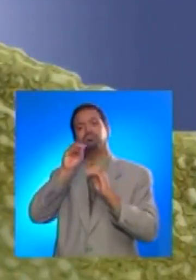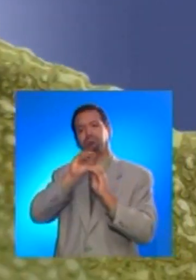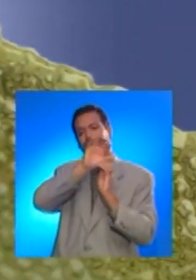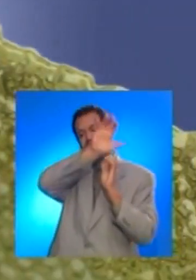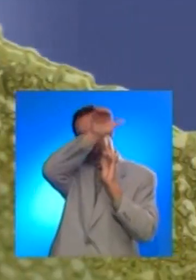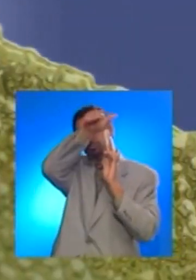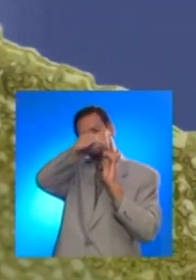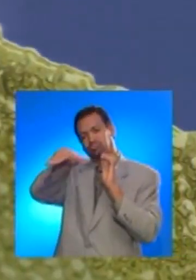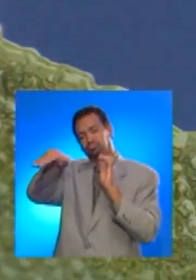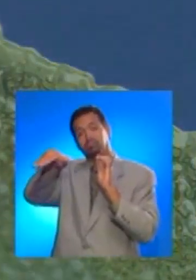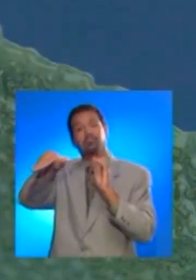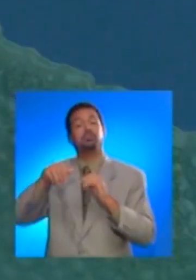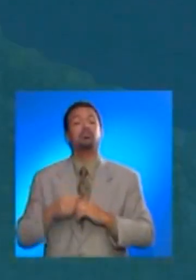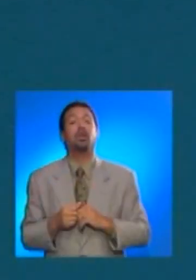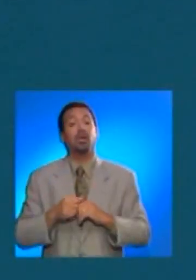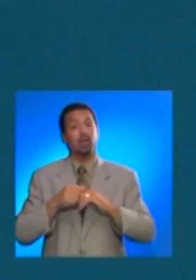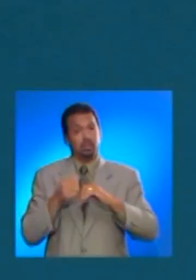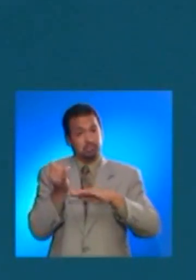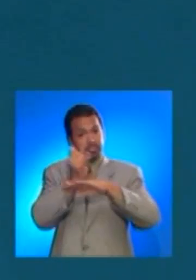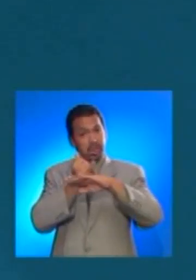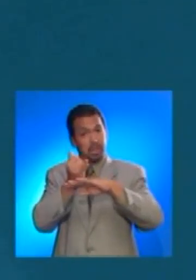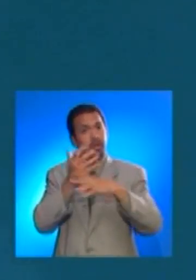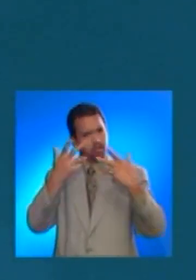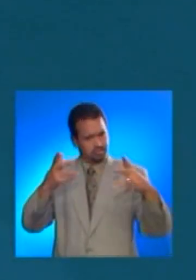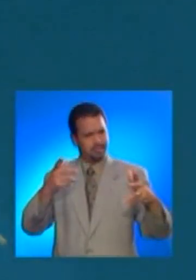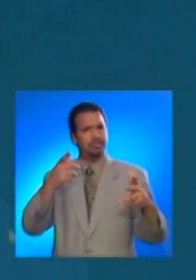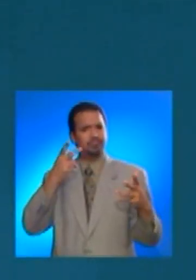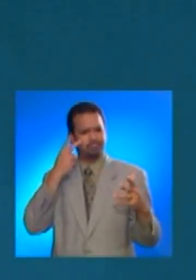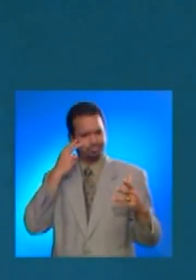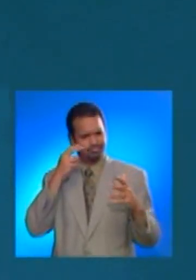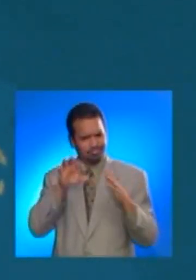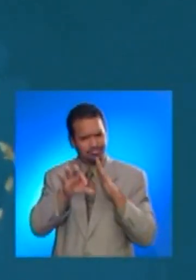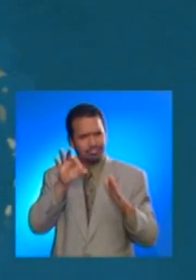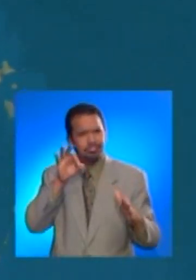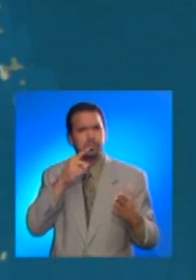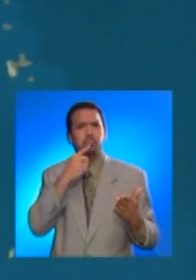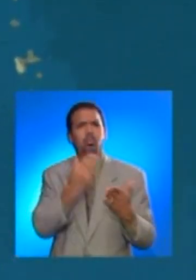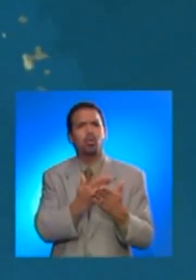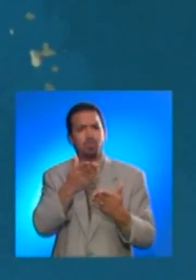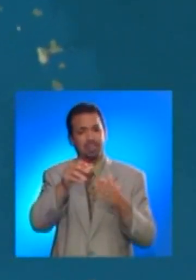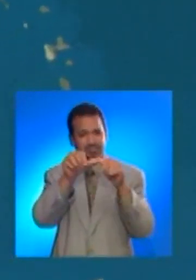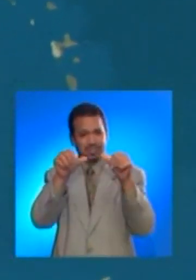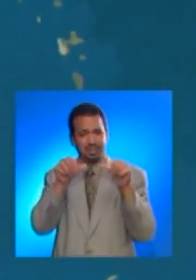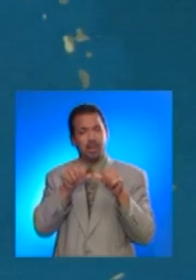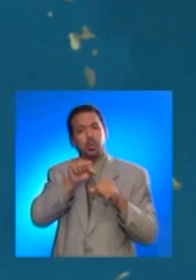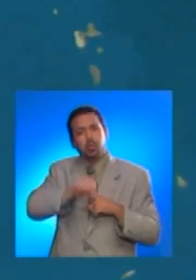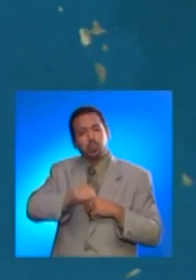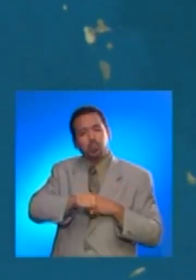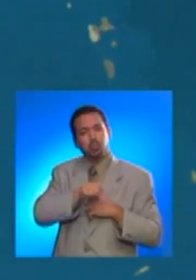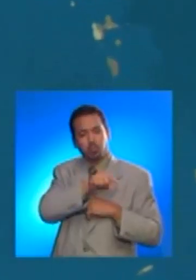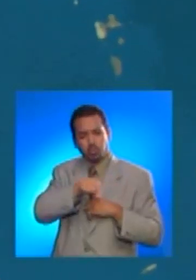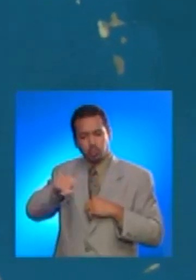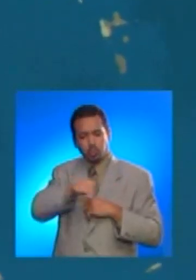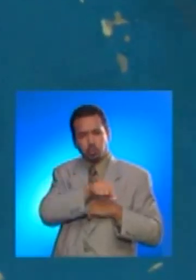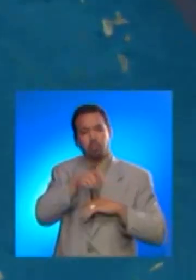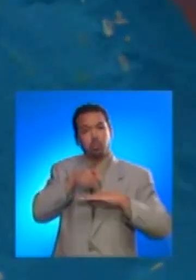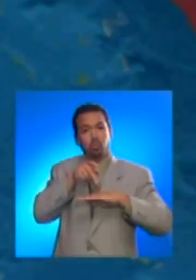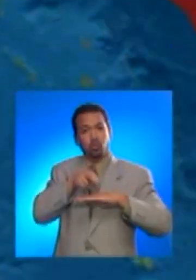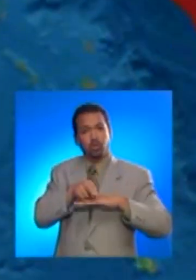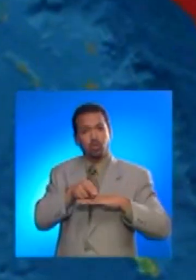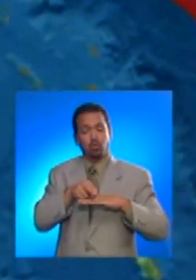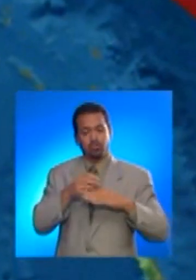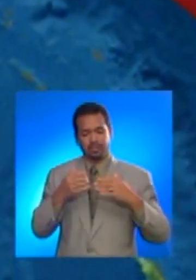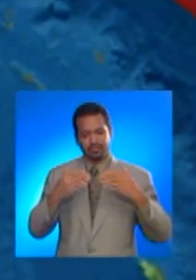as it displaces great amounts of water. There is evidence of a major landslide on the south side of the Puerto